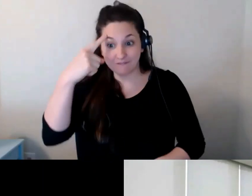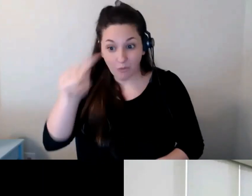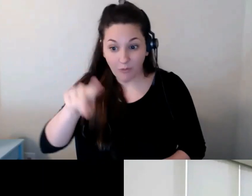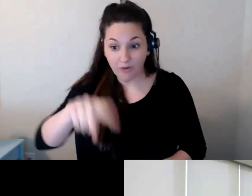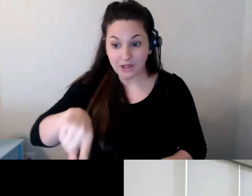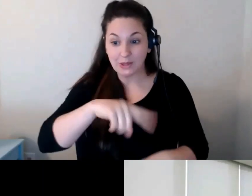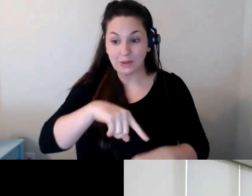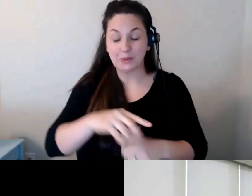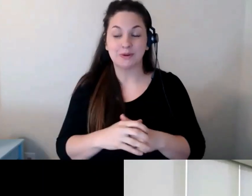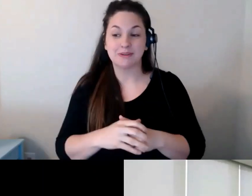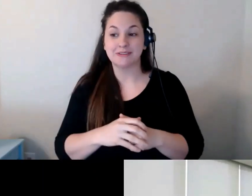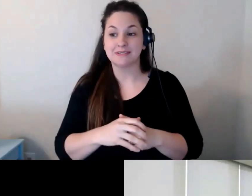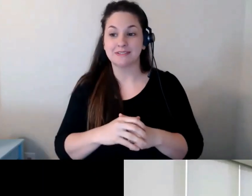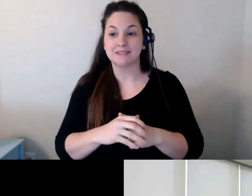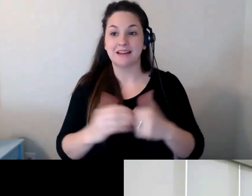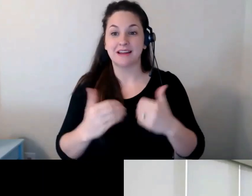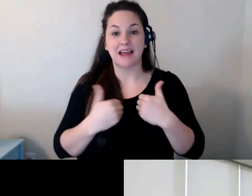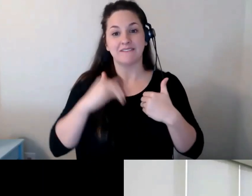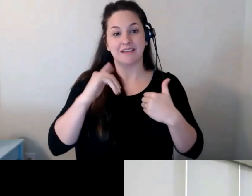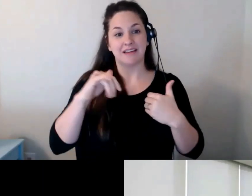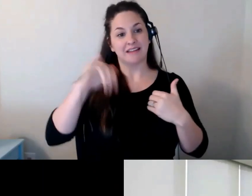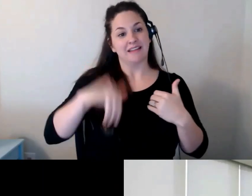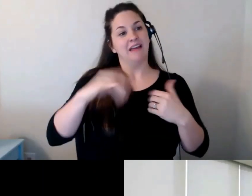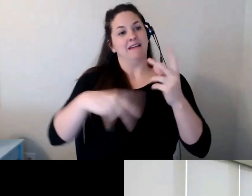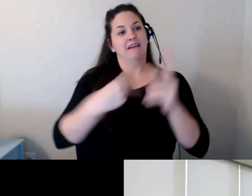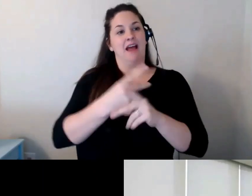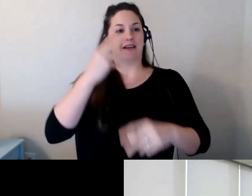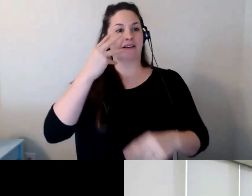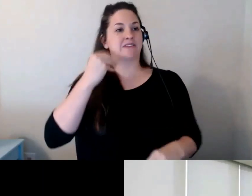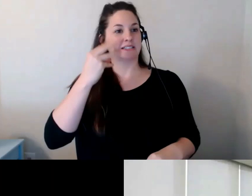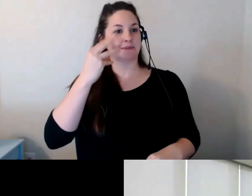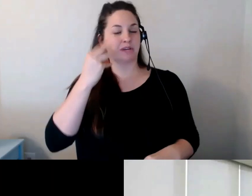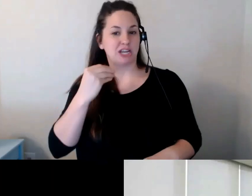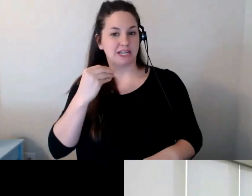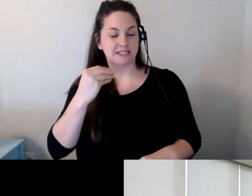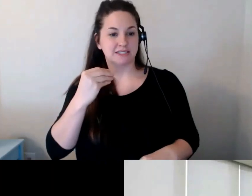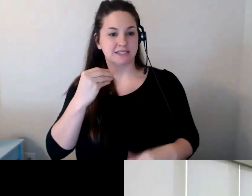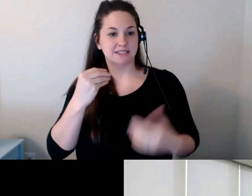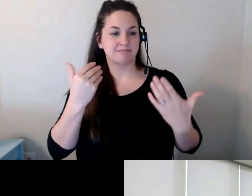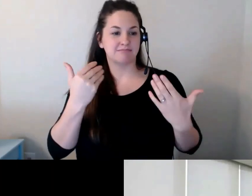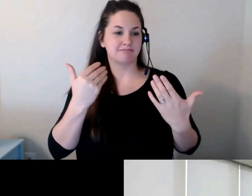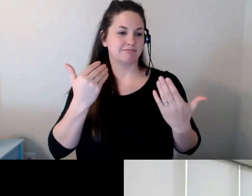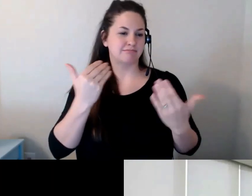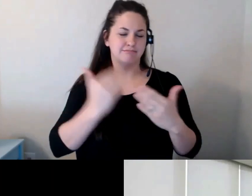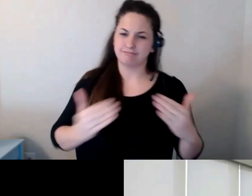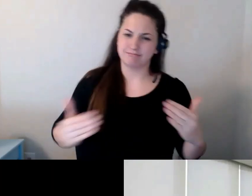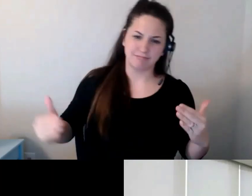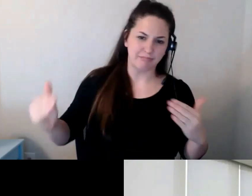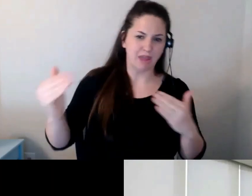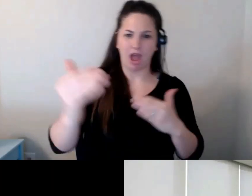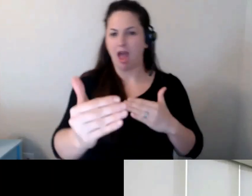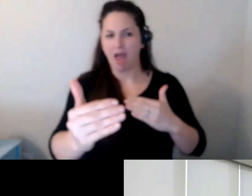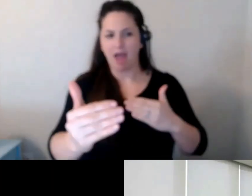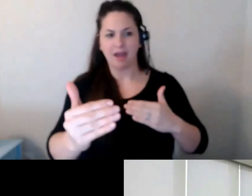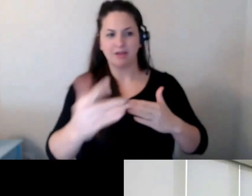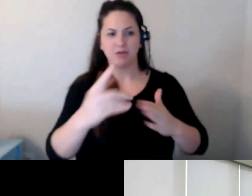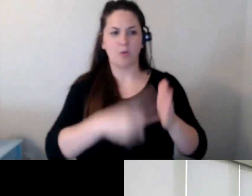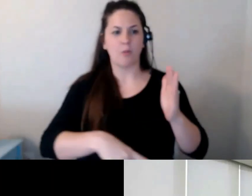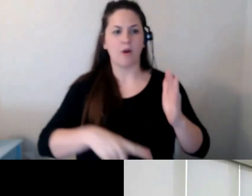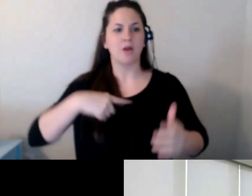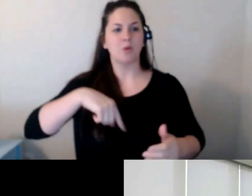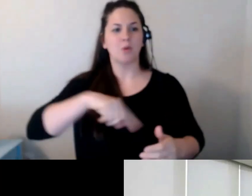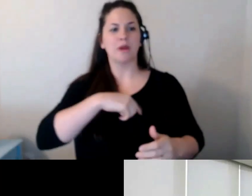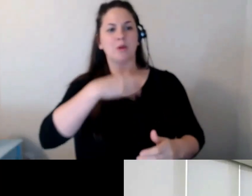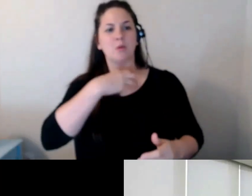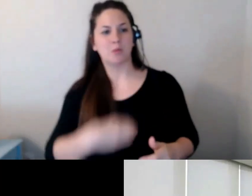and having the kind of experience that is far beyond what we wish we